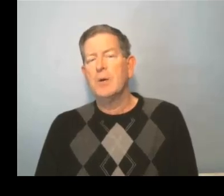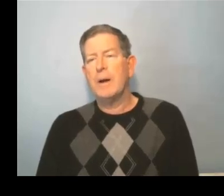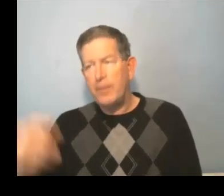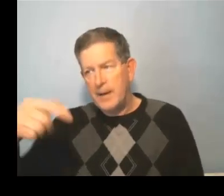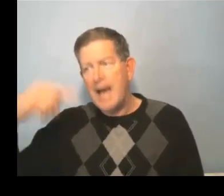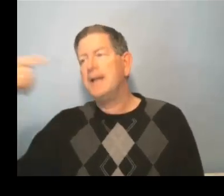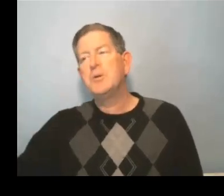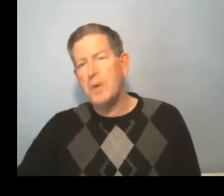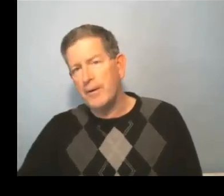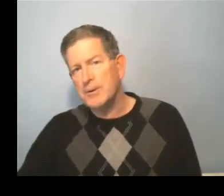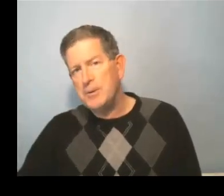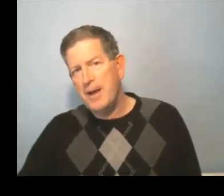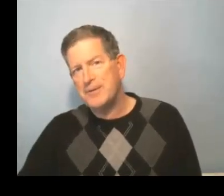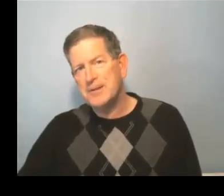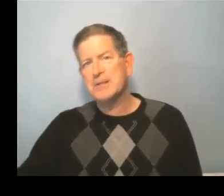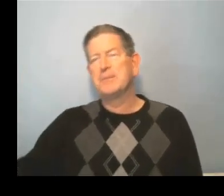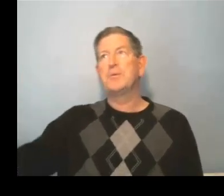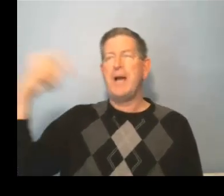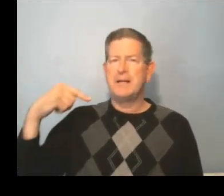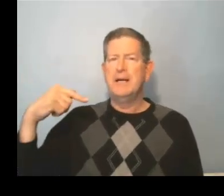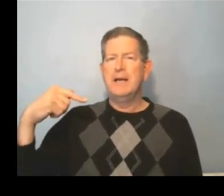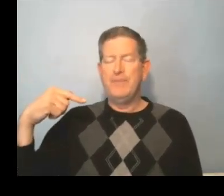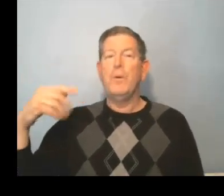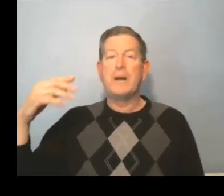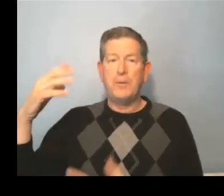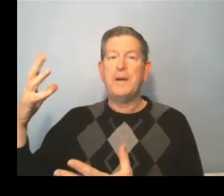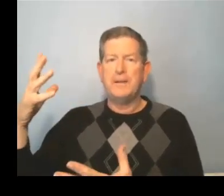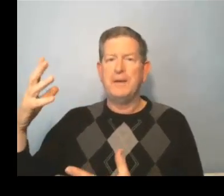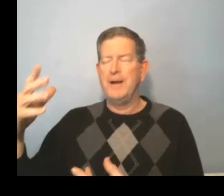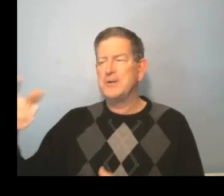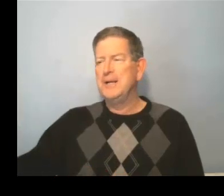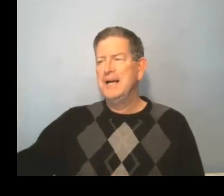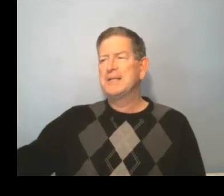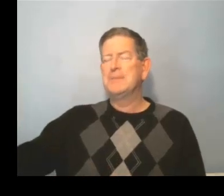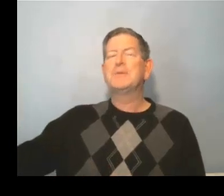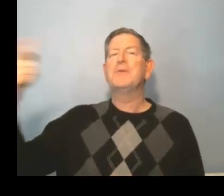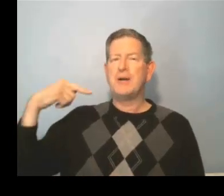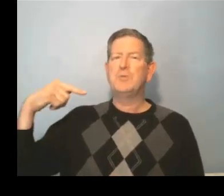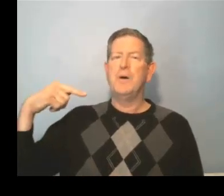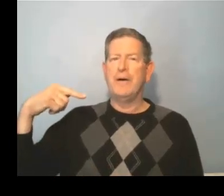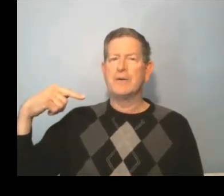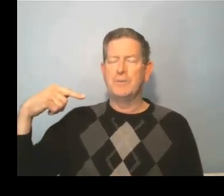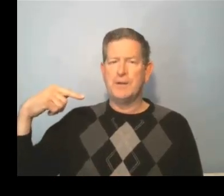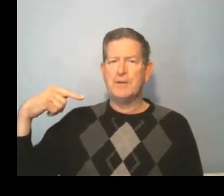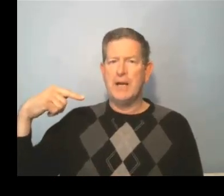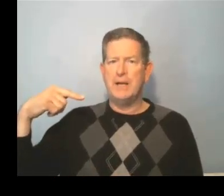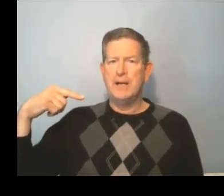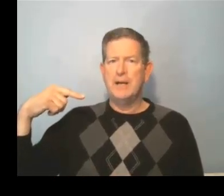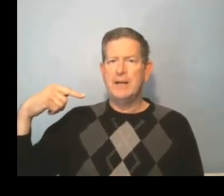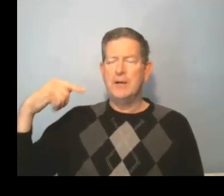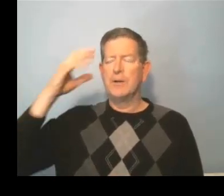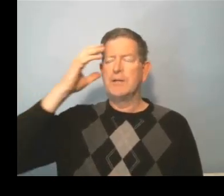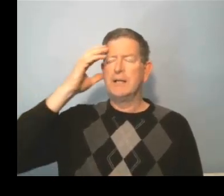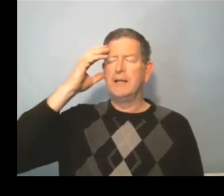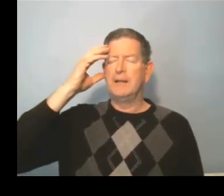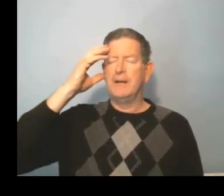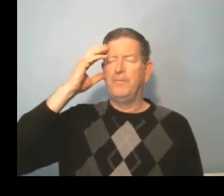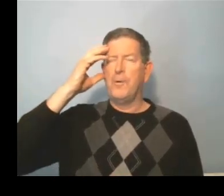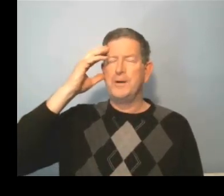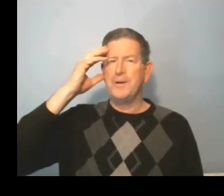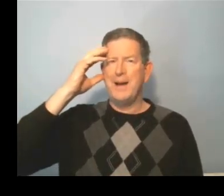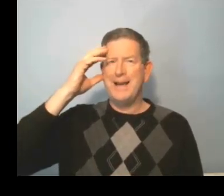heures, rather than adding 12 hours, you have to subtract, if you want to think in that fashion, subtract 12 hours from what they said in order to